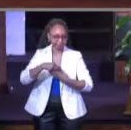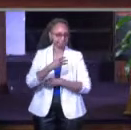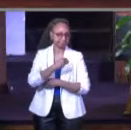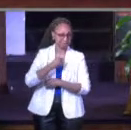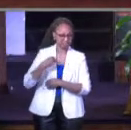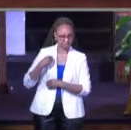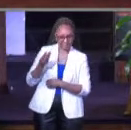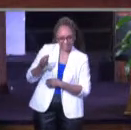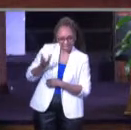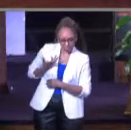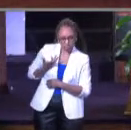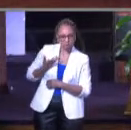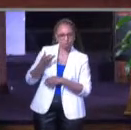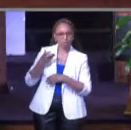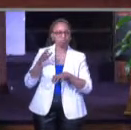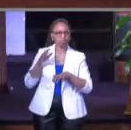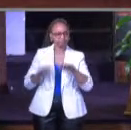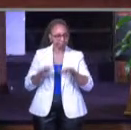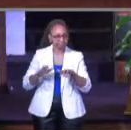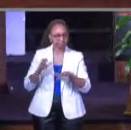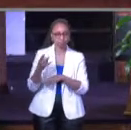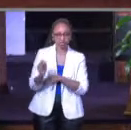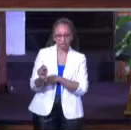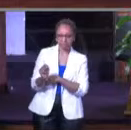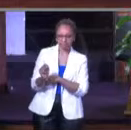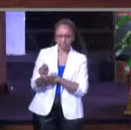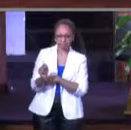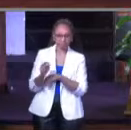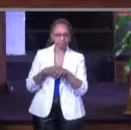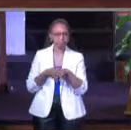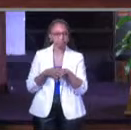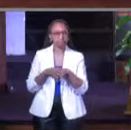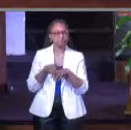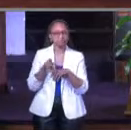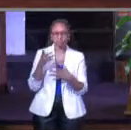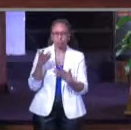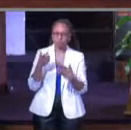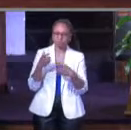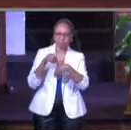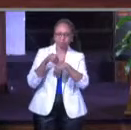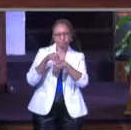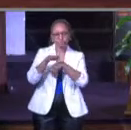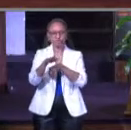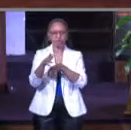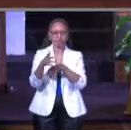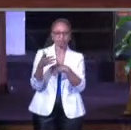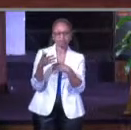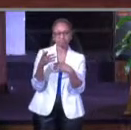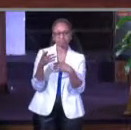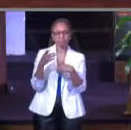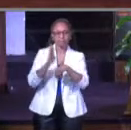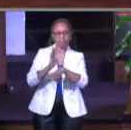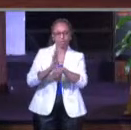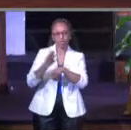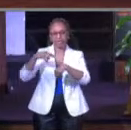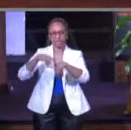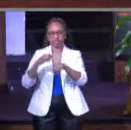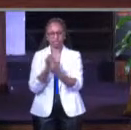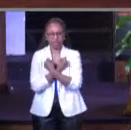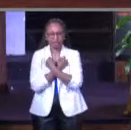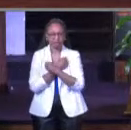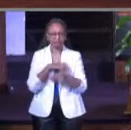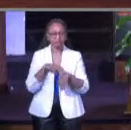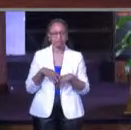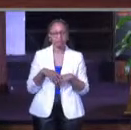us know by typing it in the chat. We want to show you some Bethel Nation love. On behalf of